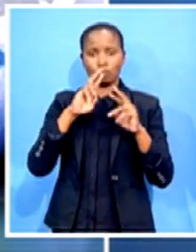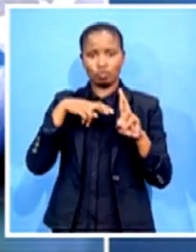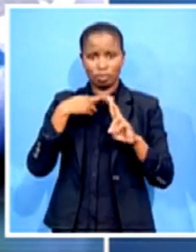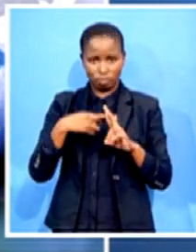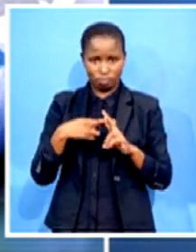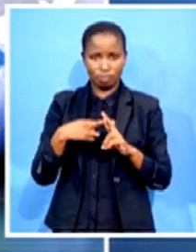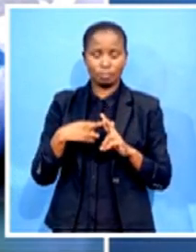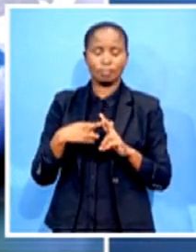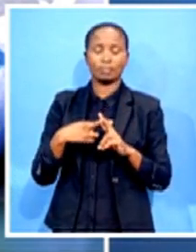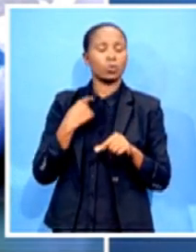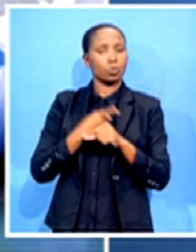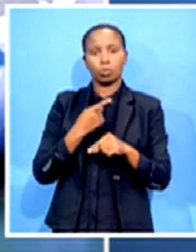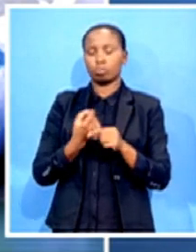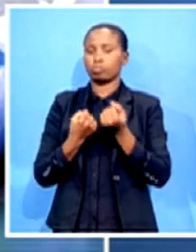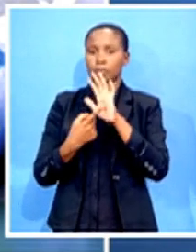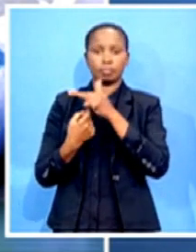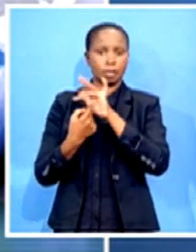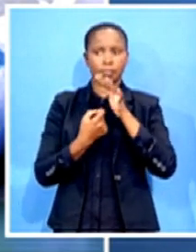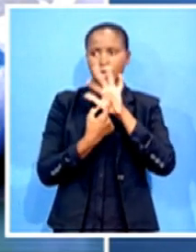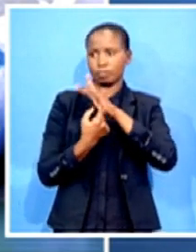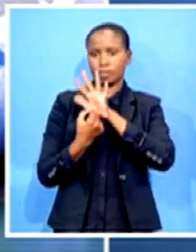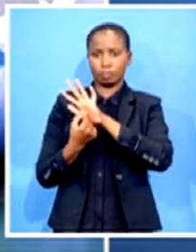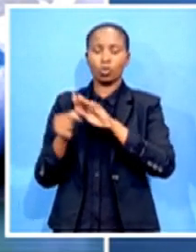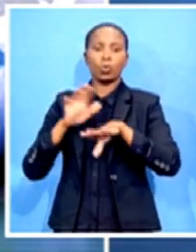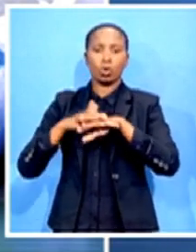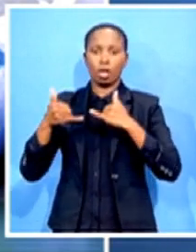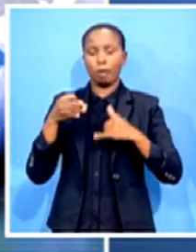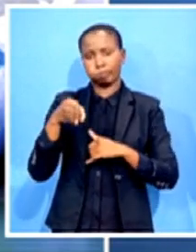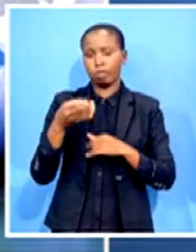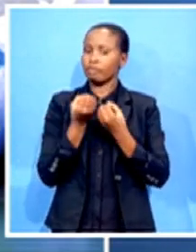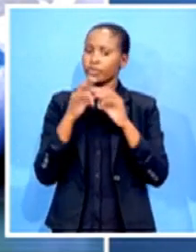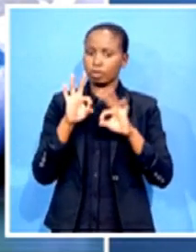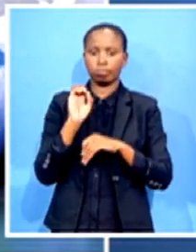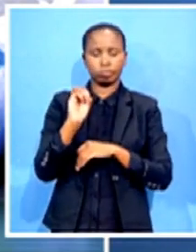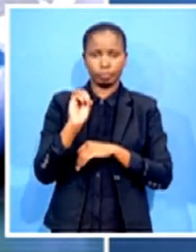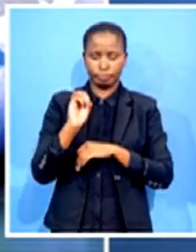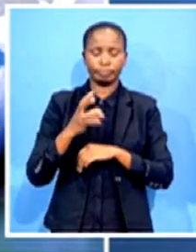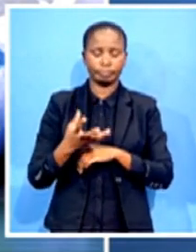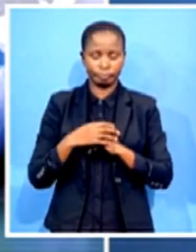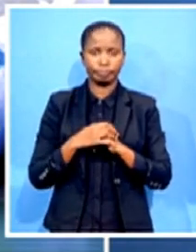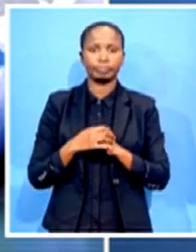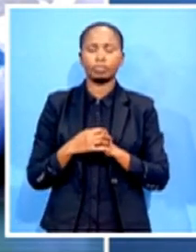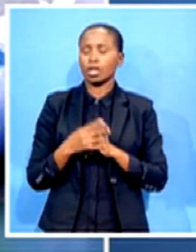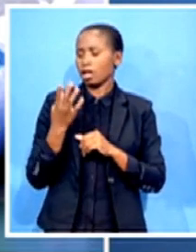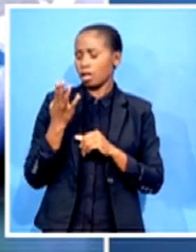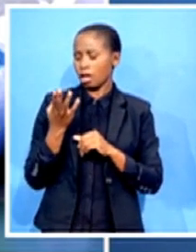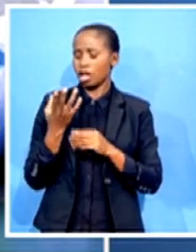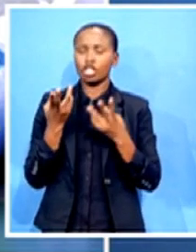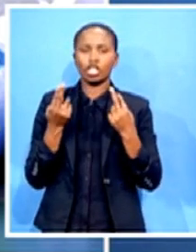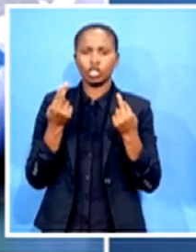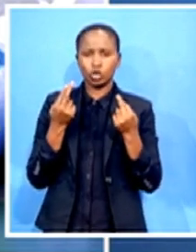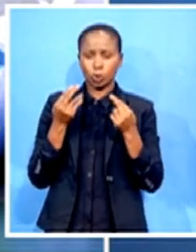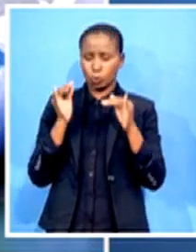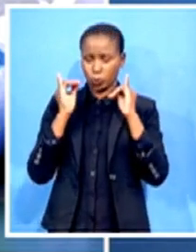It's online. It's free. And really the latest threat intelligence report that we released is very alarming,